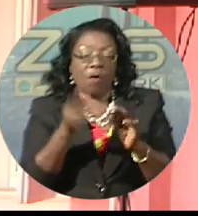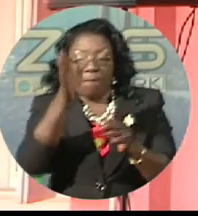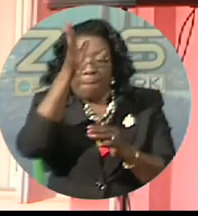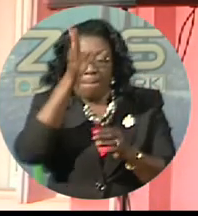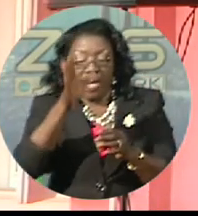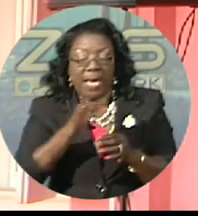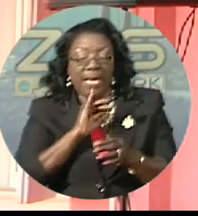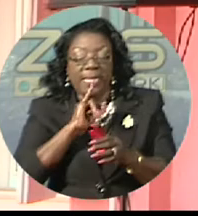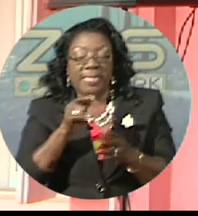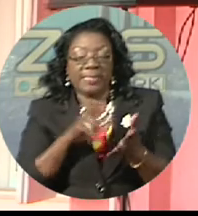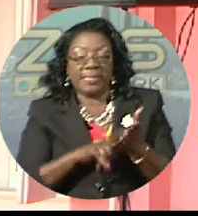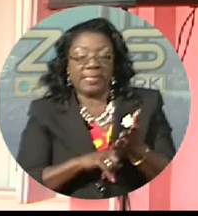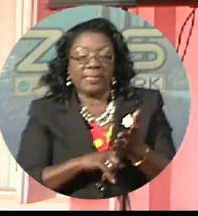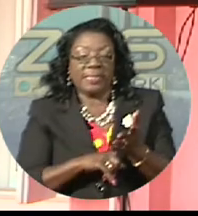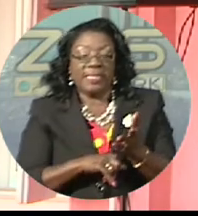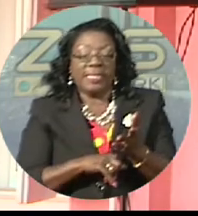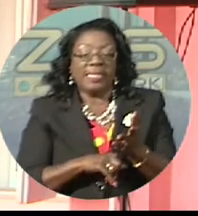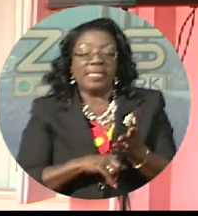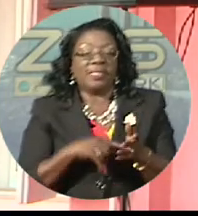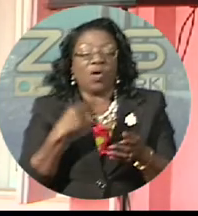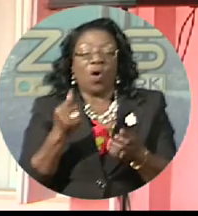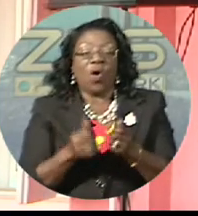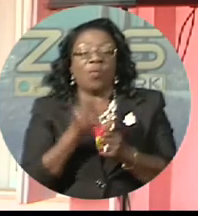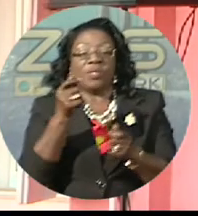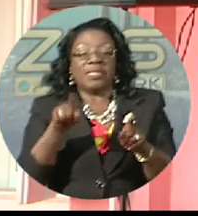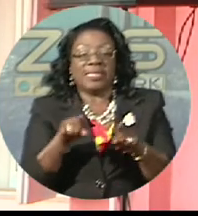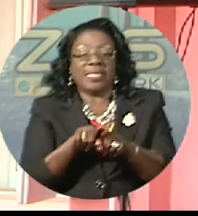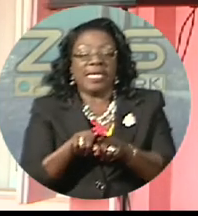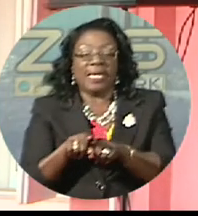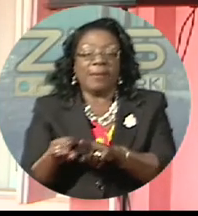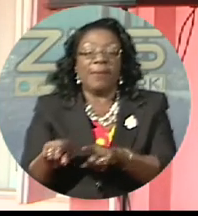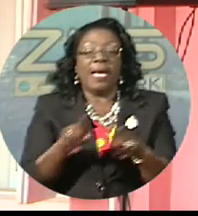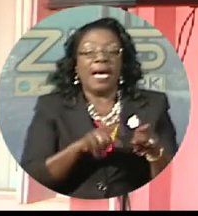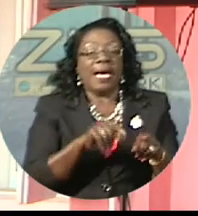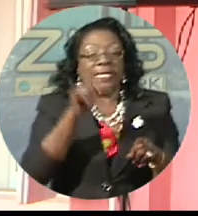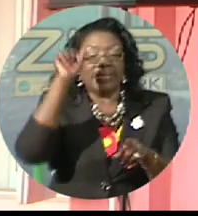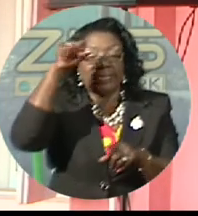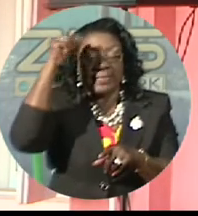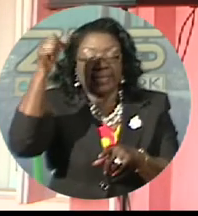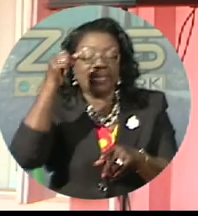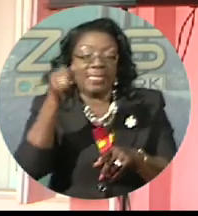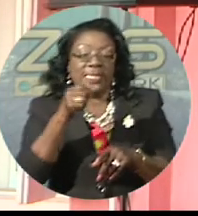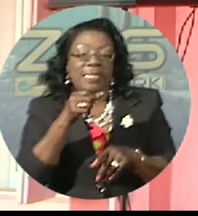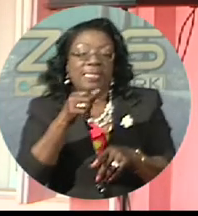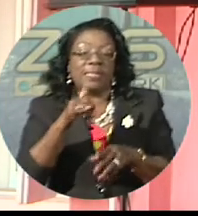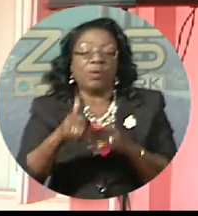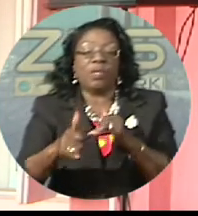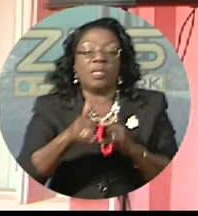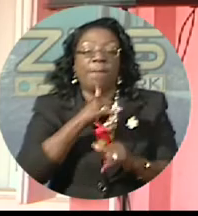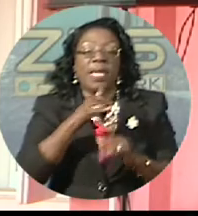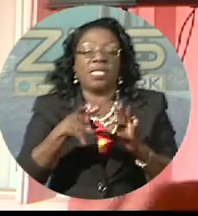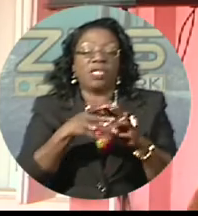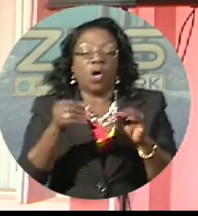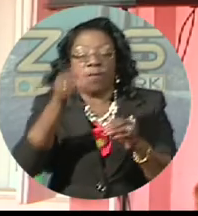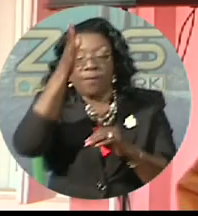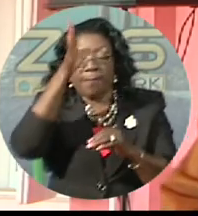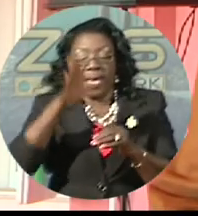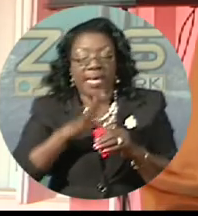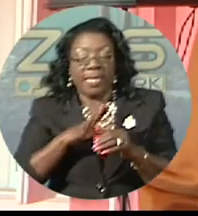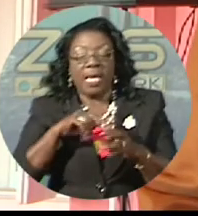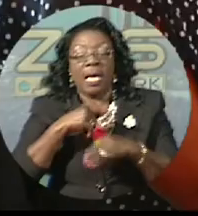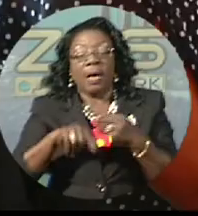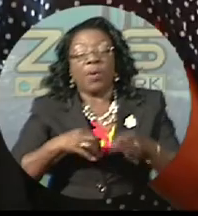Sir Sidney's title. His book was The Measure of a Man, and it was about his life and his Bahamian roots and how